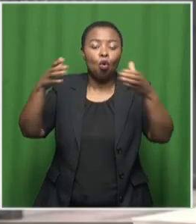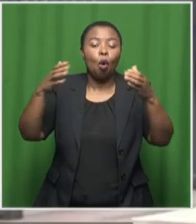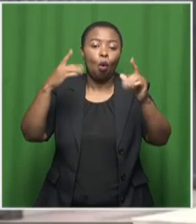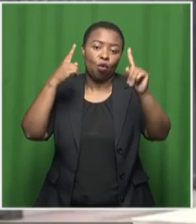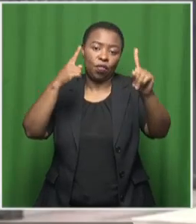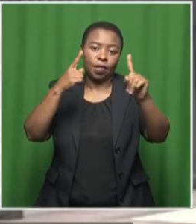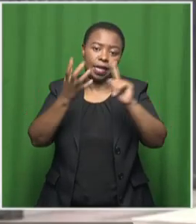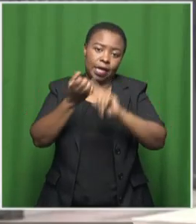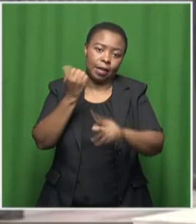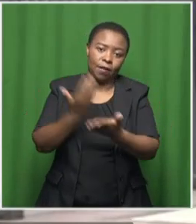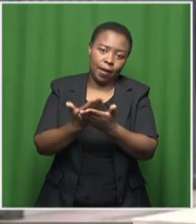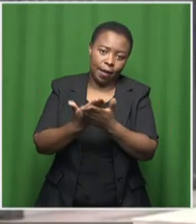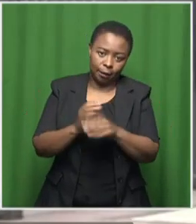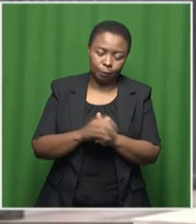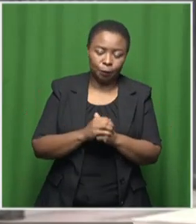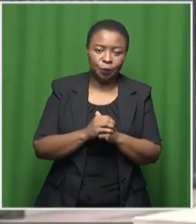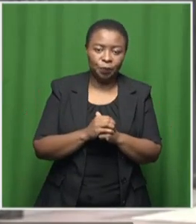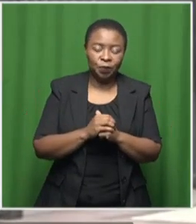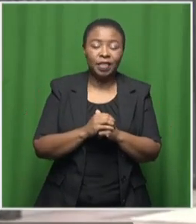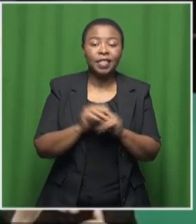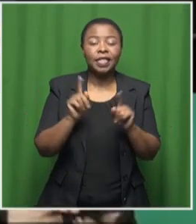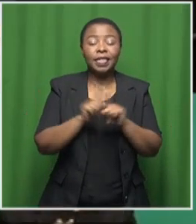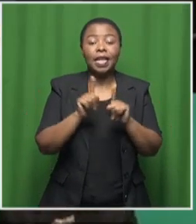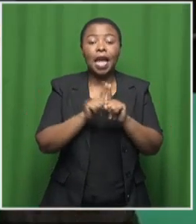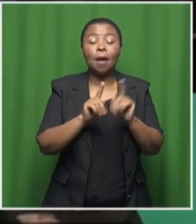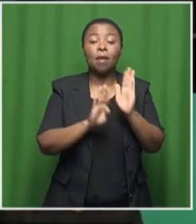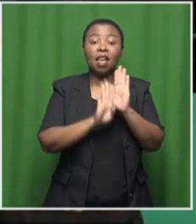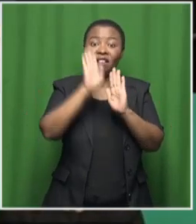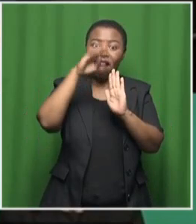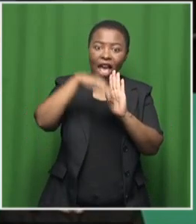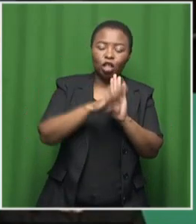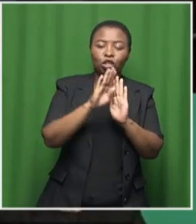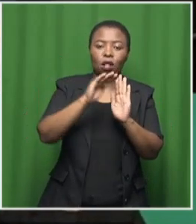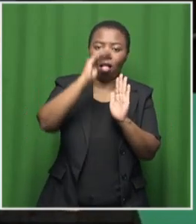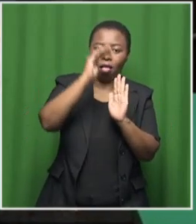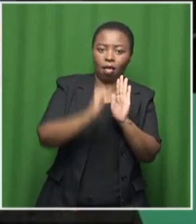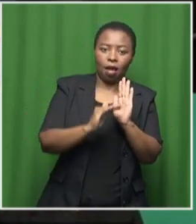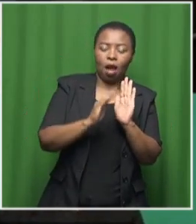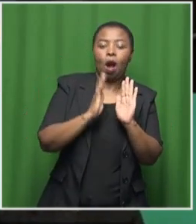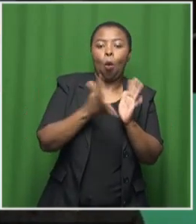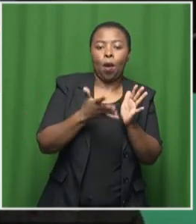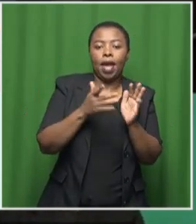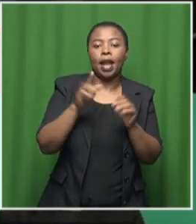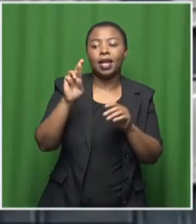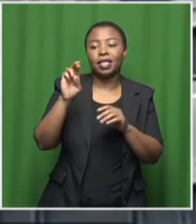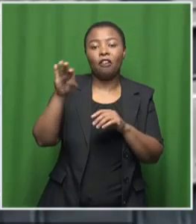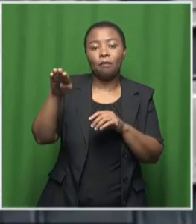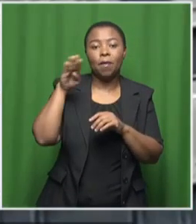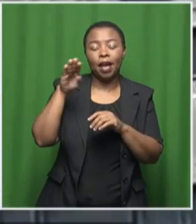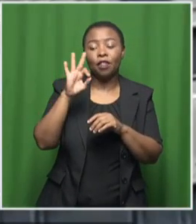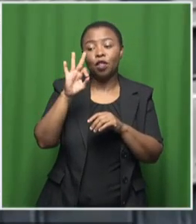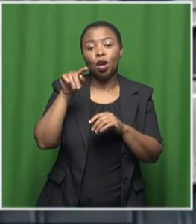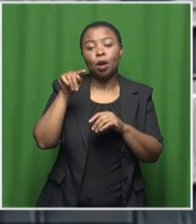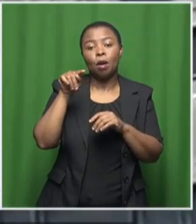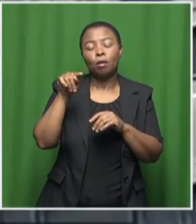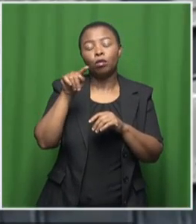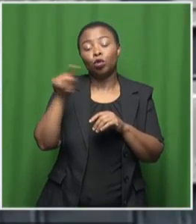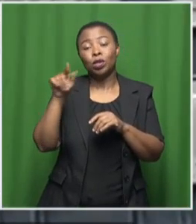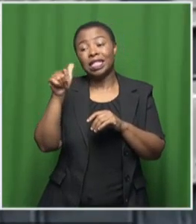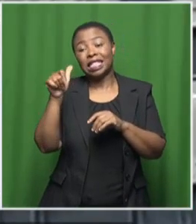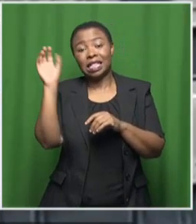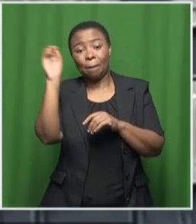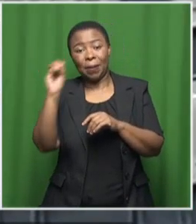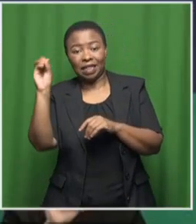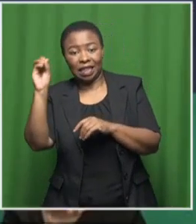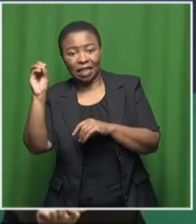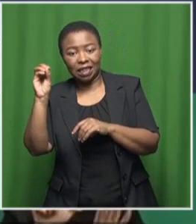trajectory. It's also believed that inflation could come down to within the Reserve Bank's target bracket of 3 to 6%, which could